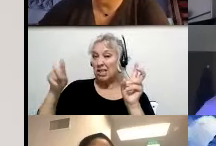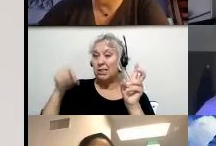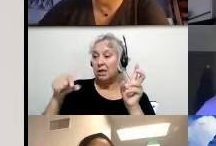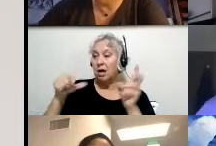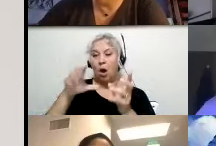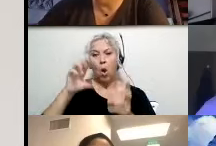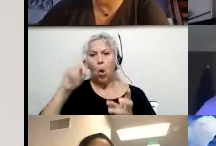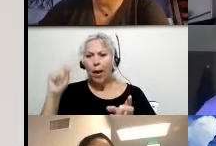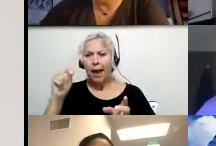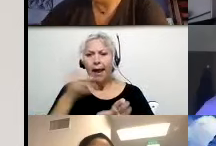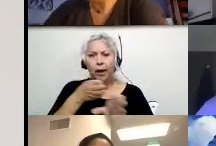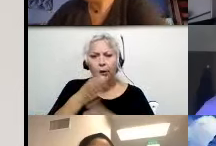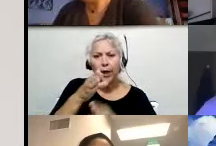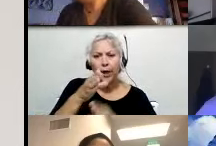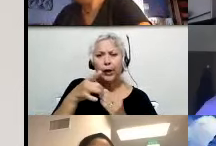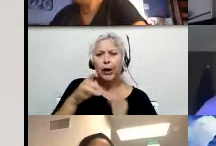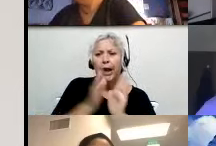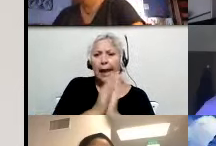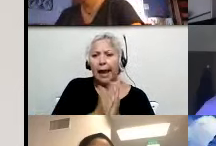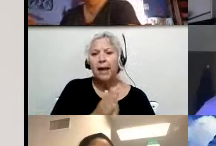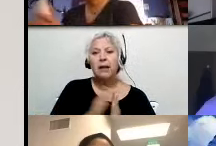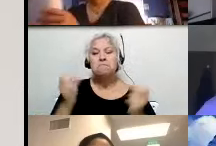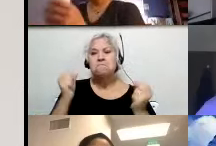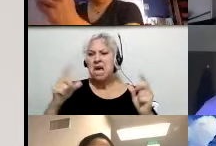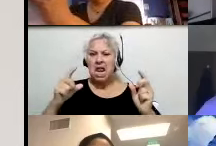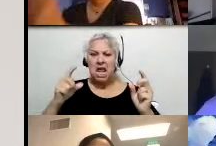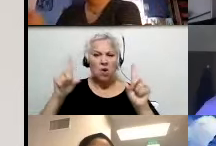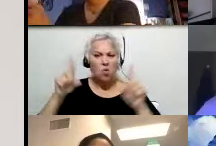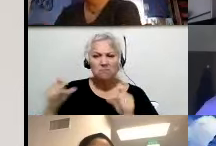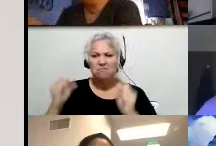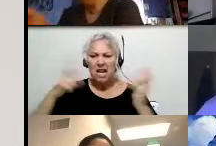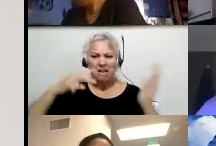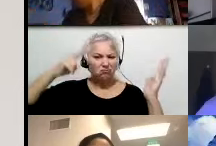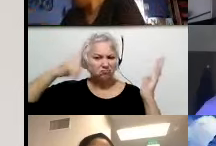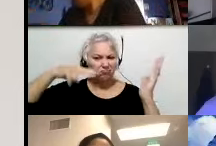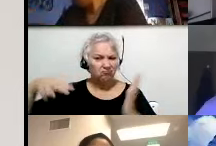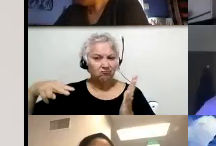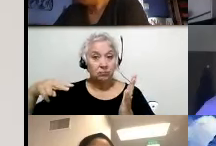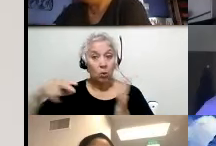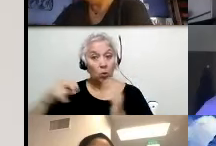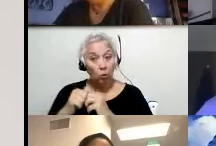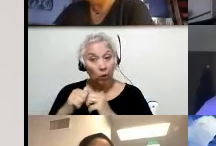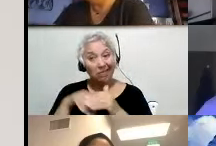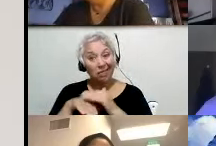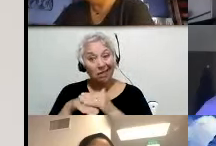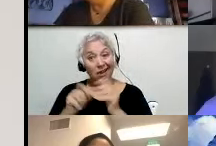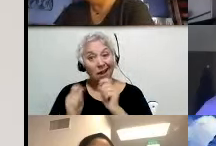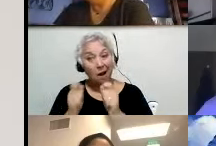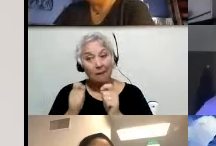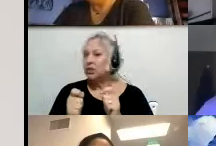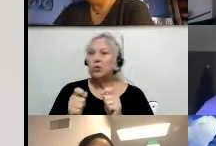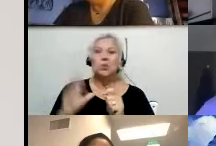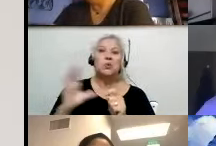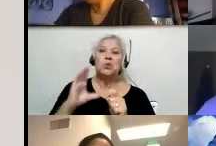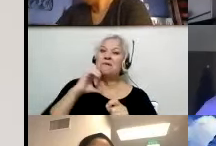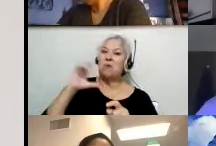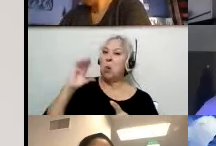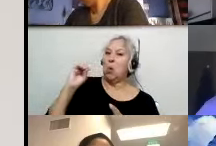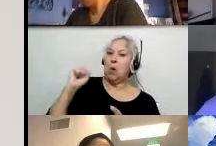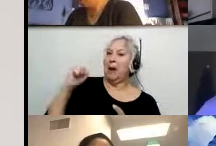Guide, there's a lot of questions, there's a lot of reading. Even with accommodations, you may determine for students with OAAP, it's just